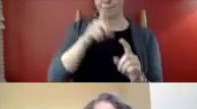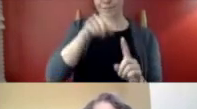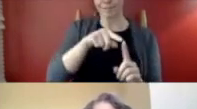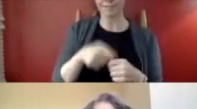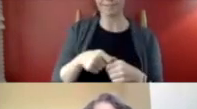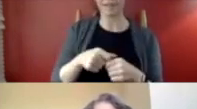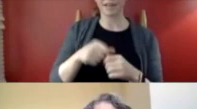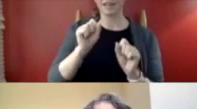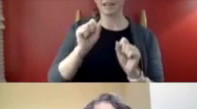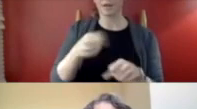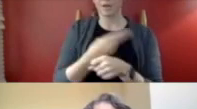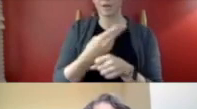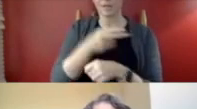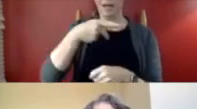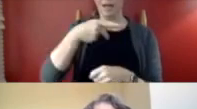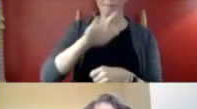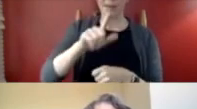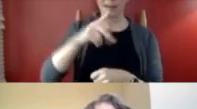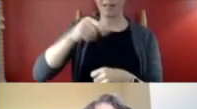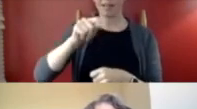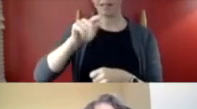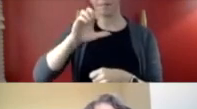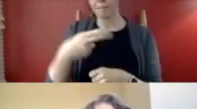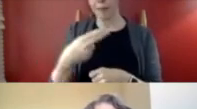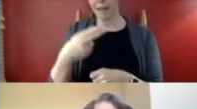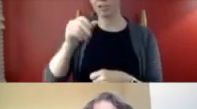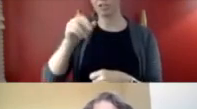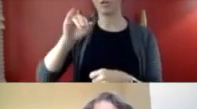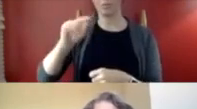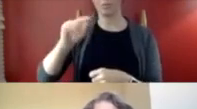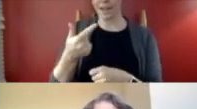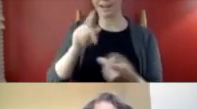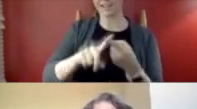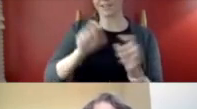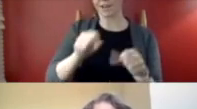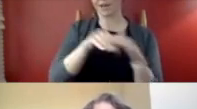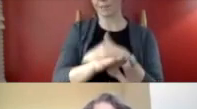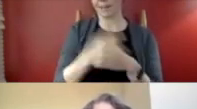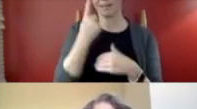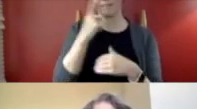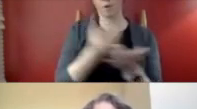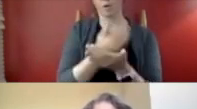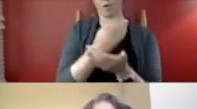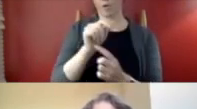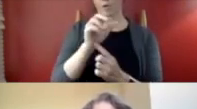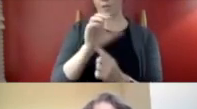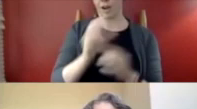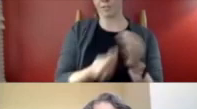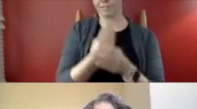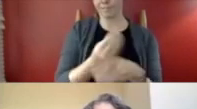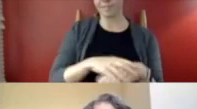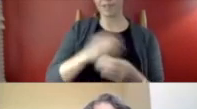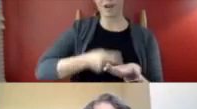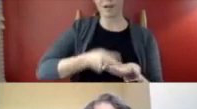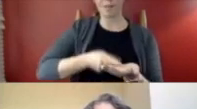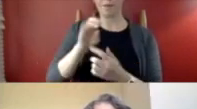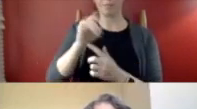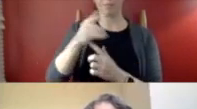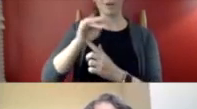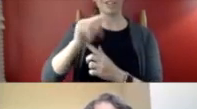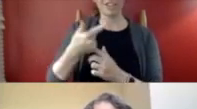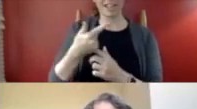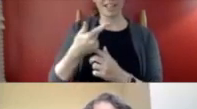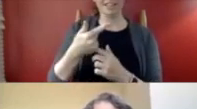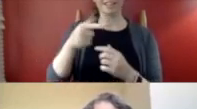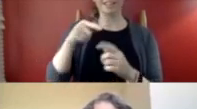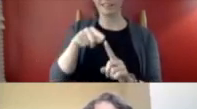patient can come in for new LARC placement. Counseling about use of bridging methods has been a key element of COVID response for